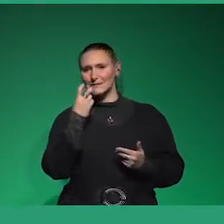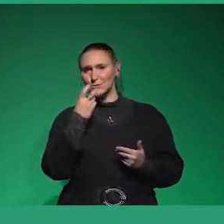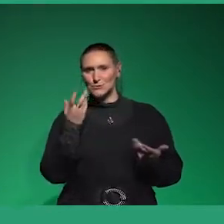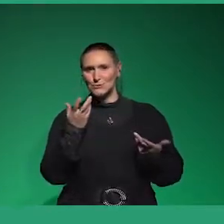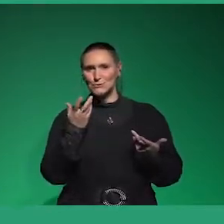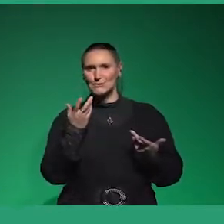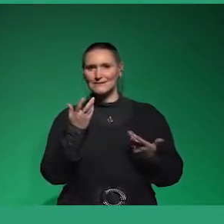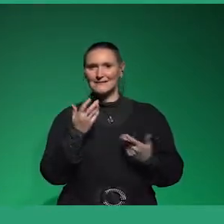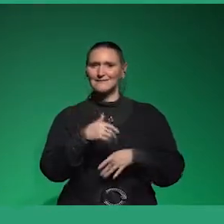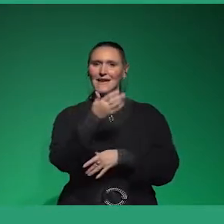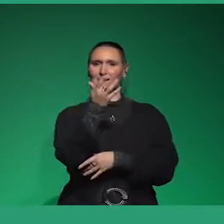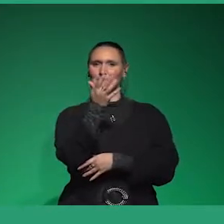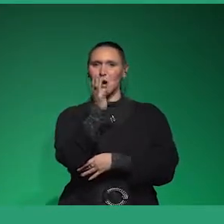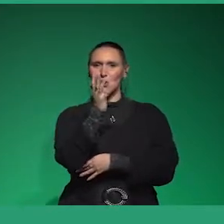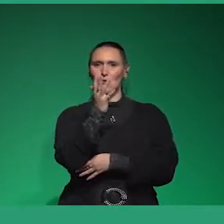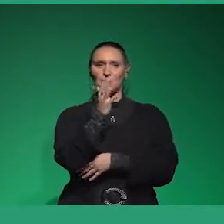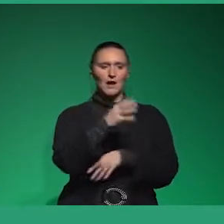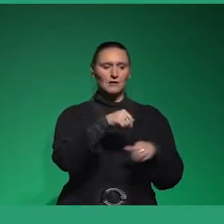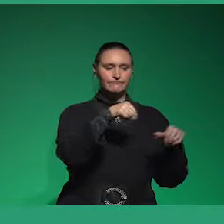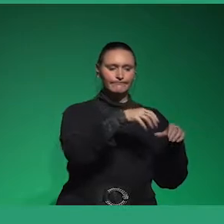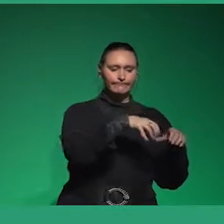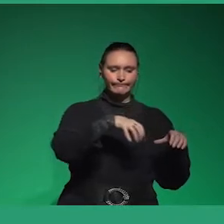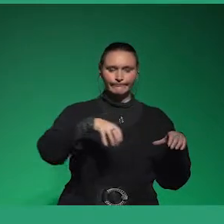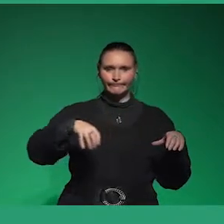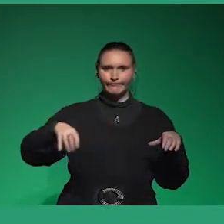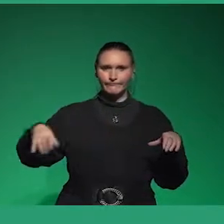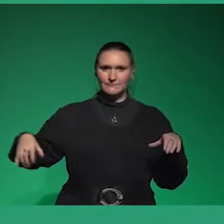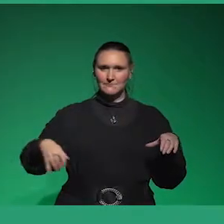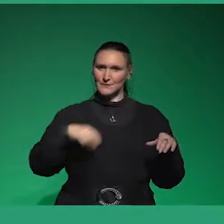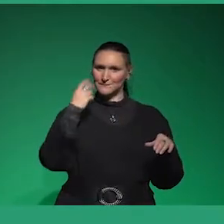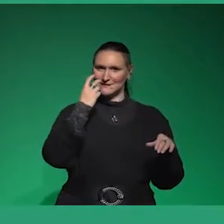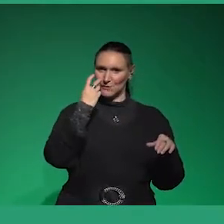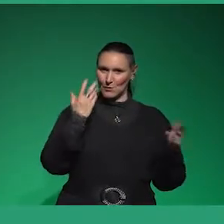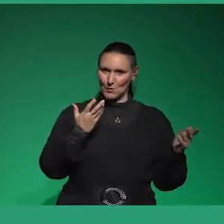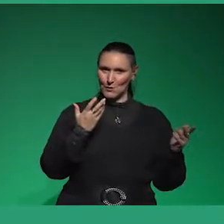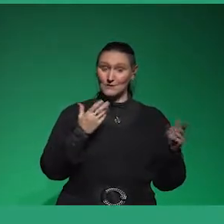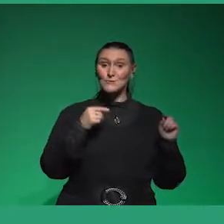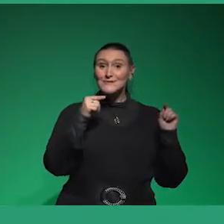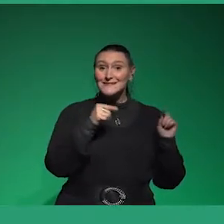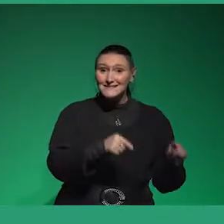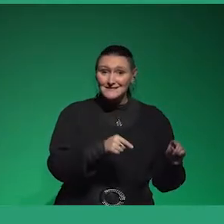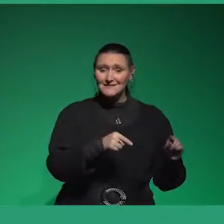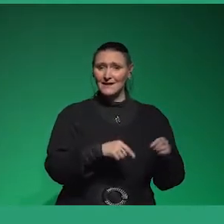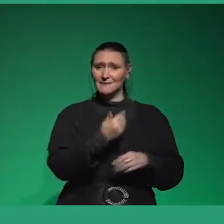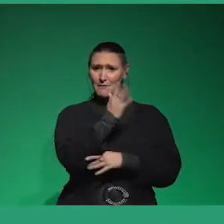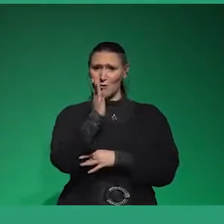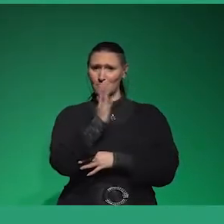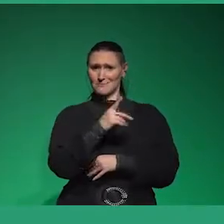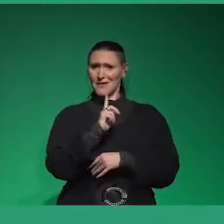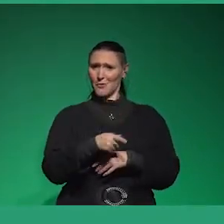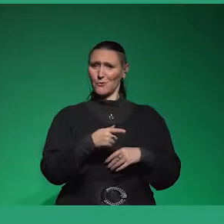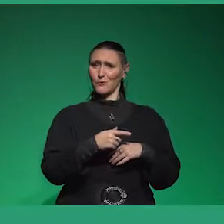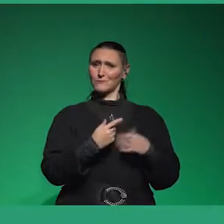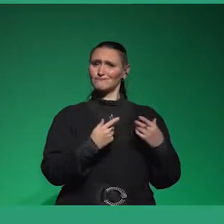also bring the tree. I mean, we choose the tree that almost extinct in the Rimbang Baling